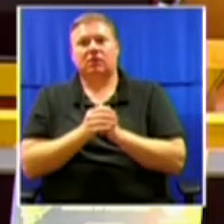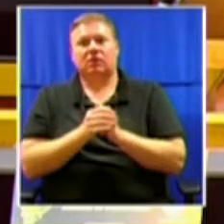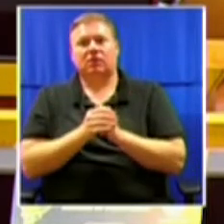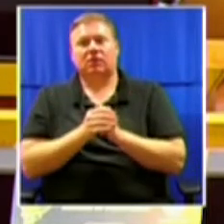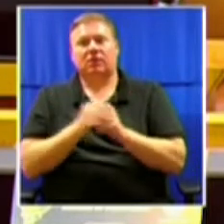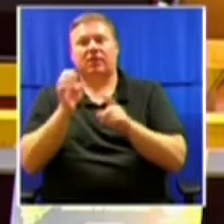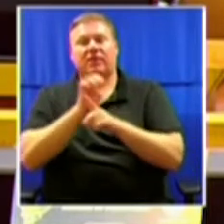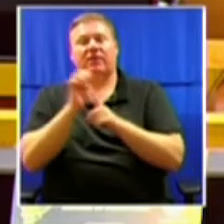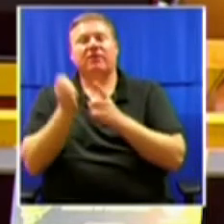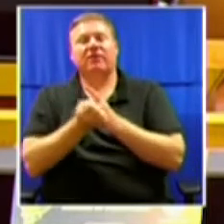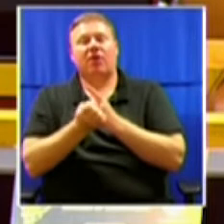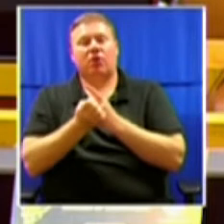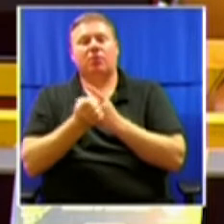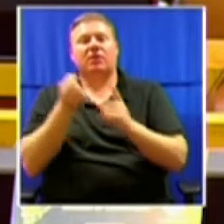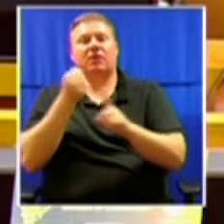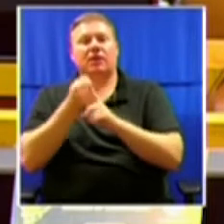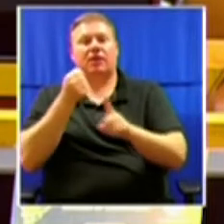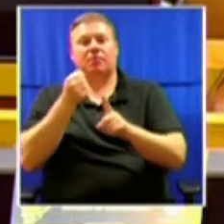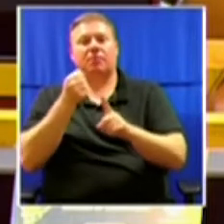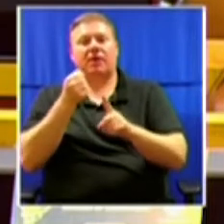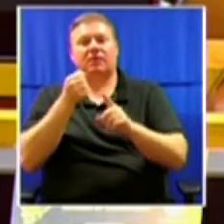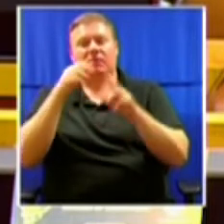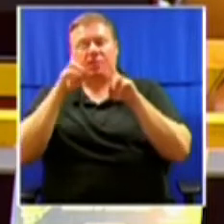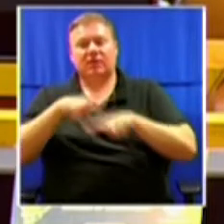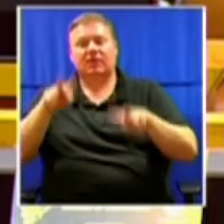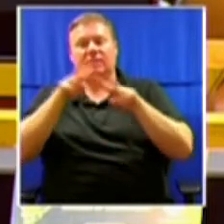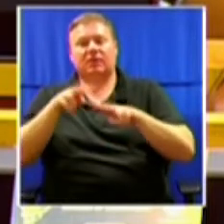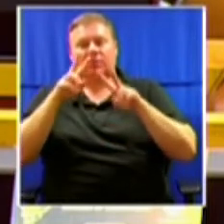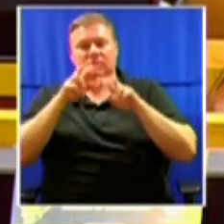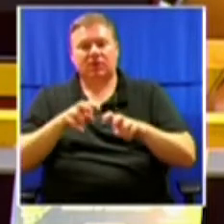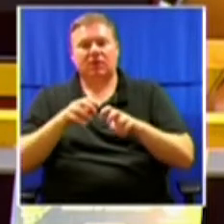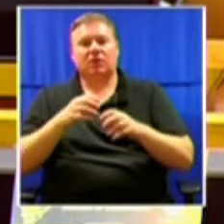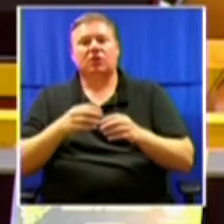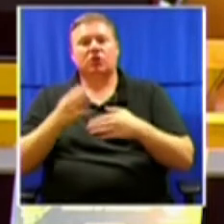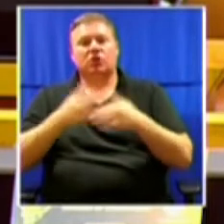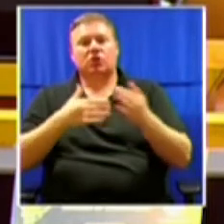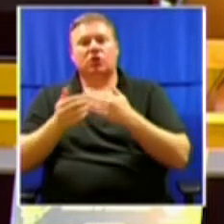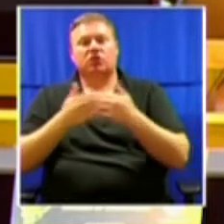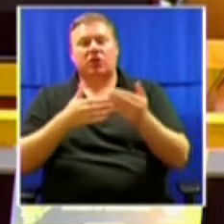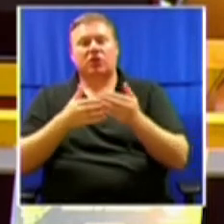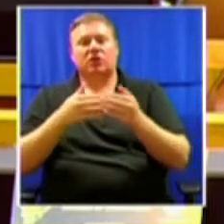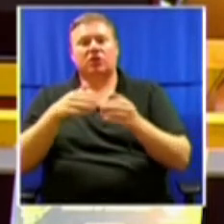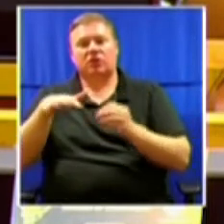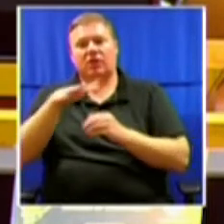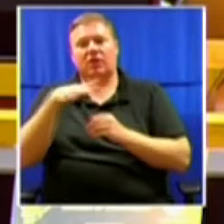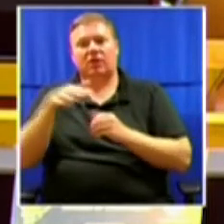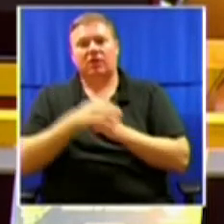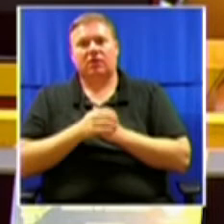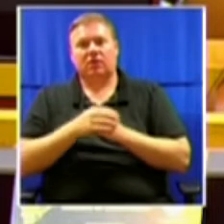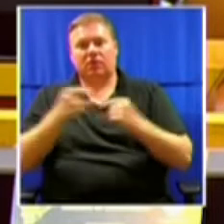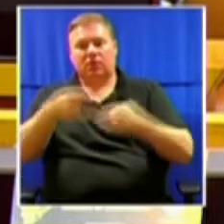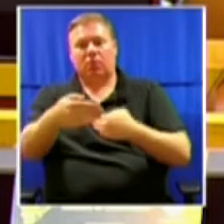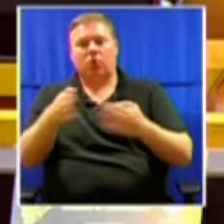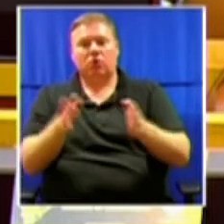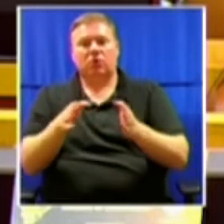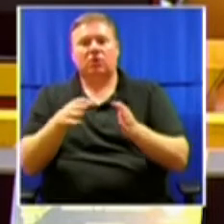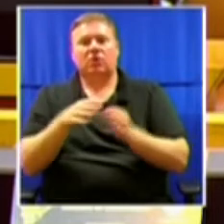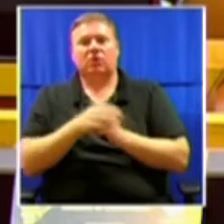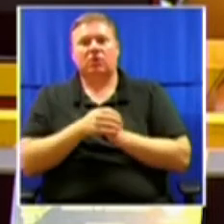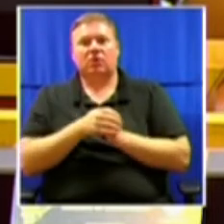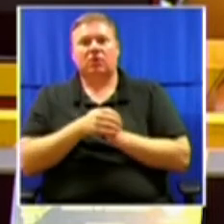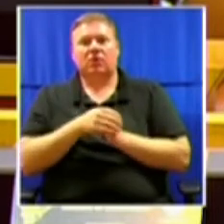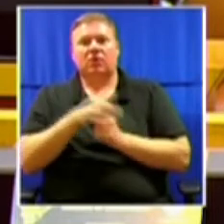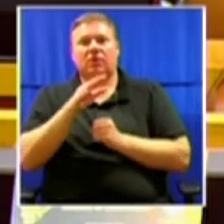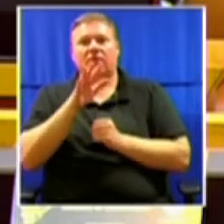impact assessments, the proposed construction site, namely portion 442 of the farm